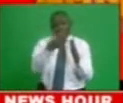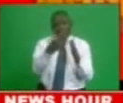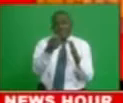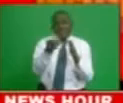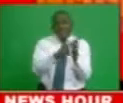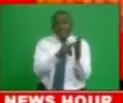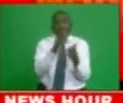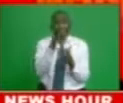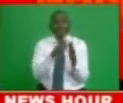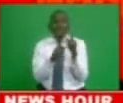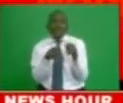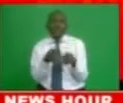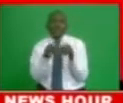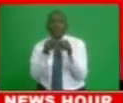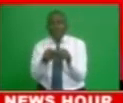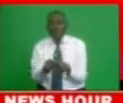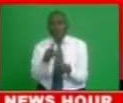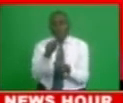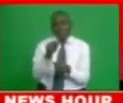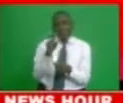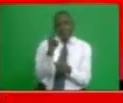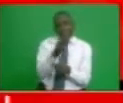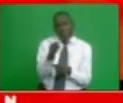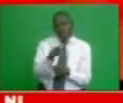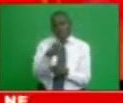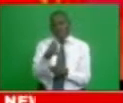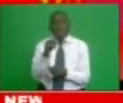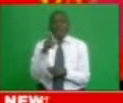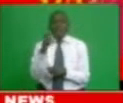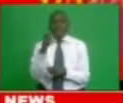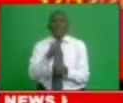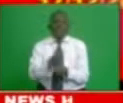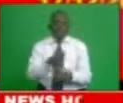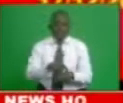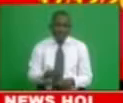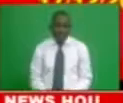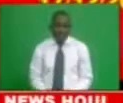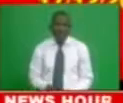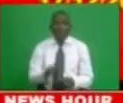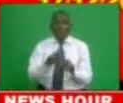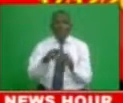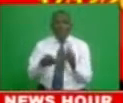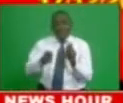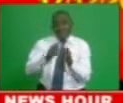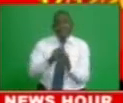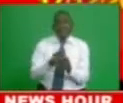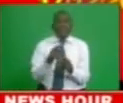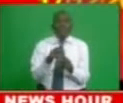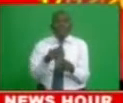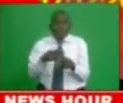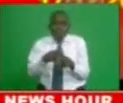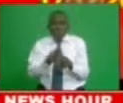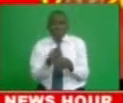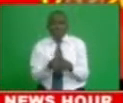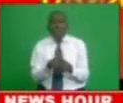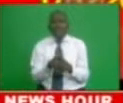Mr. Kagame to run in 2017 for another seven-year term. While the amendments shorten the length of a